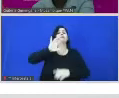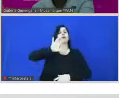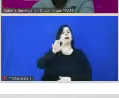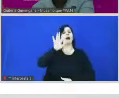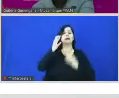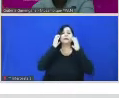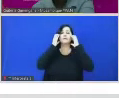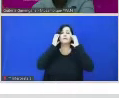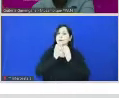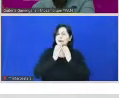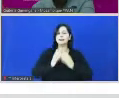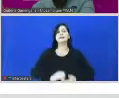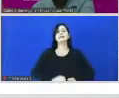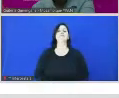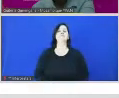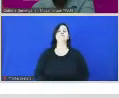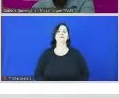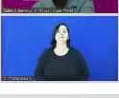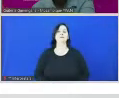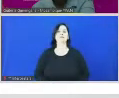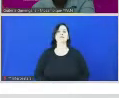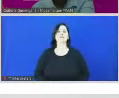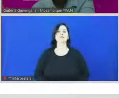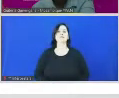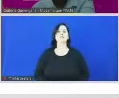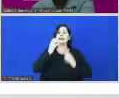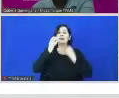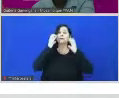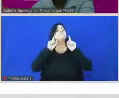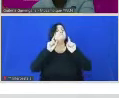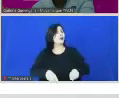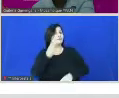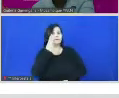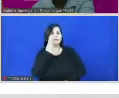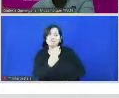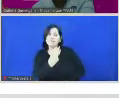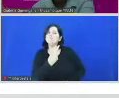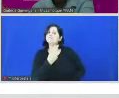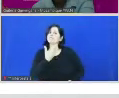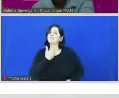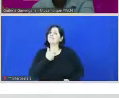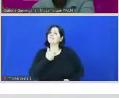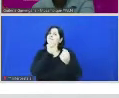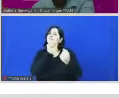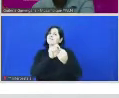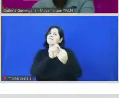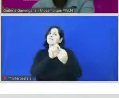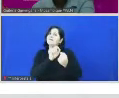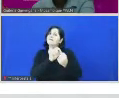equality standards. And let me tell you a story, a recent story of a well-known civil society women activist